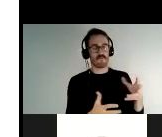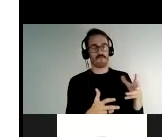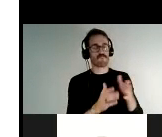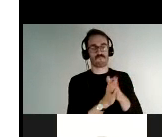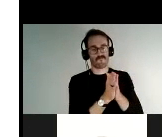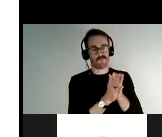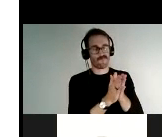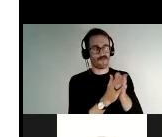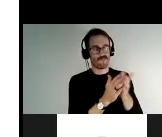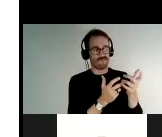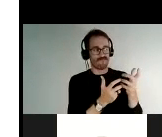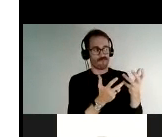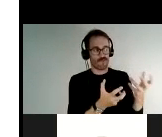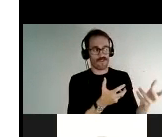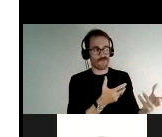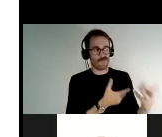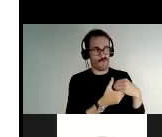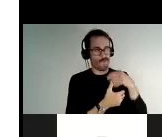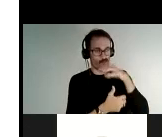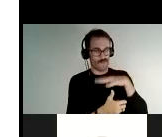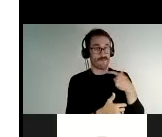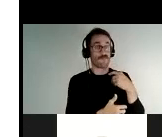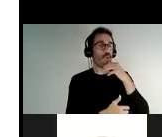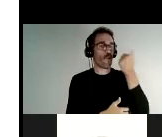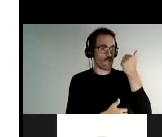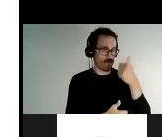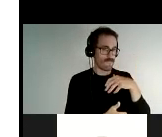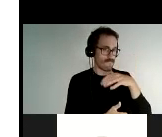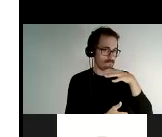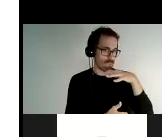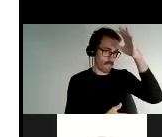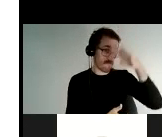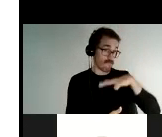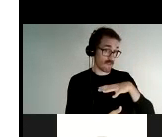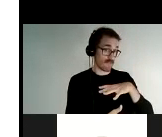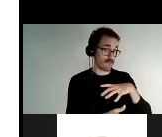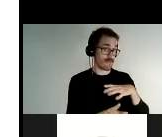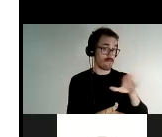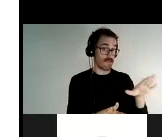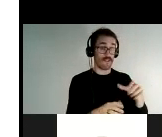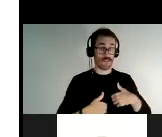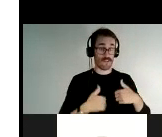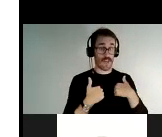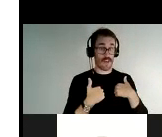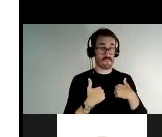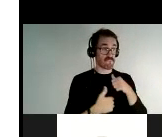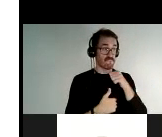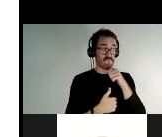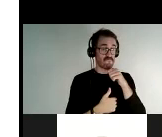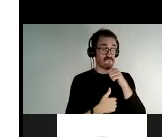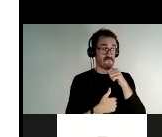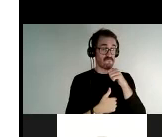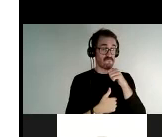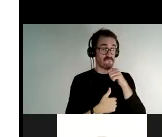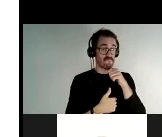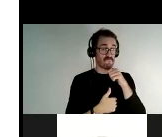been my experience locally. The older men, many of the older men have lived lives that do not include women on a regular